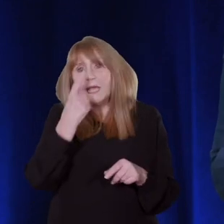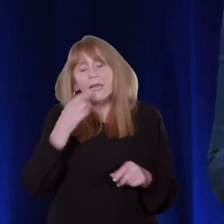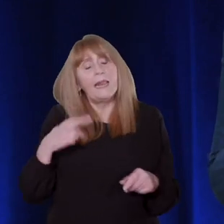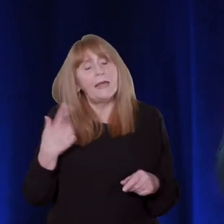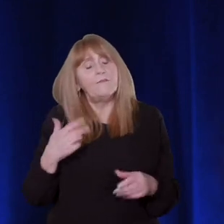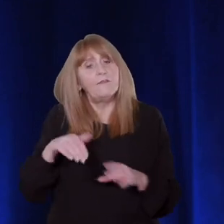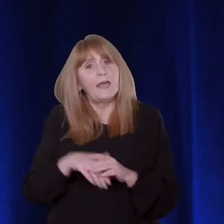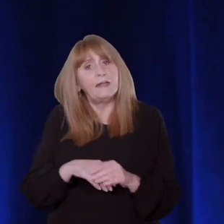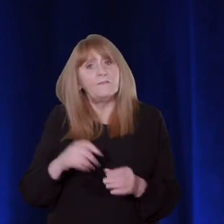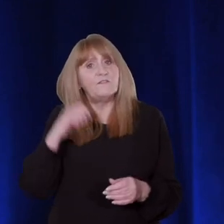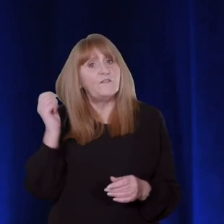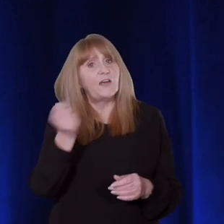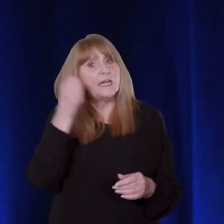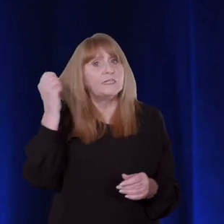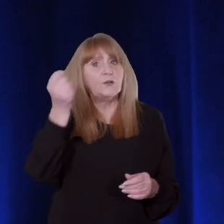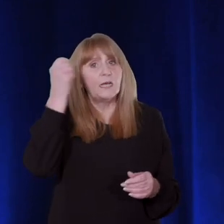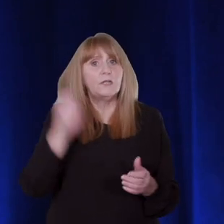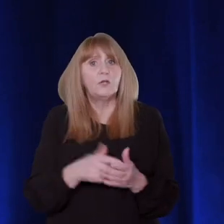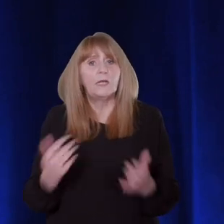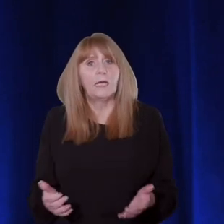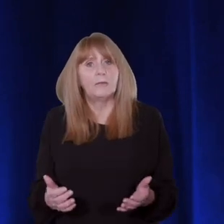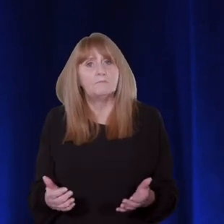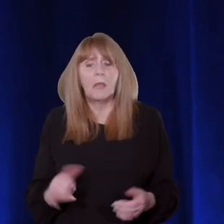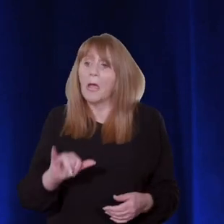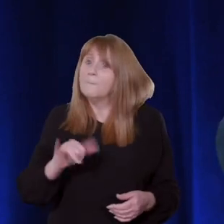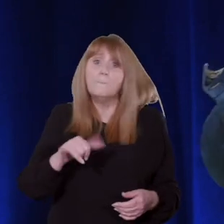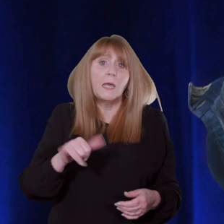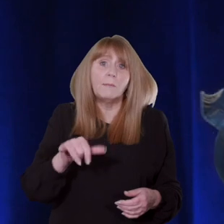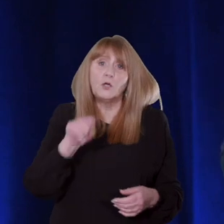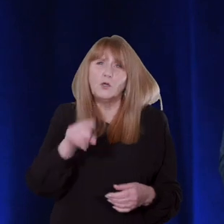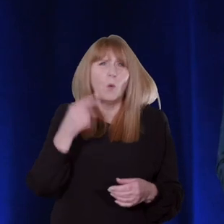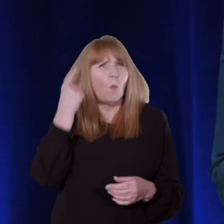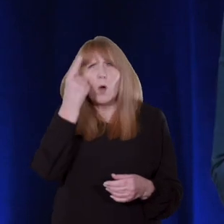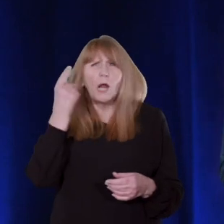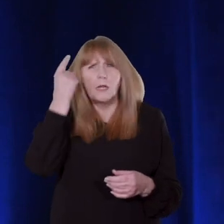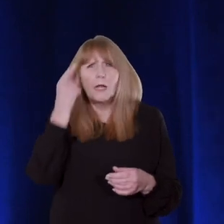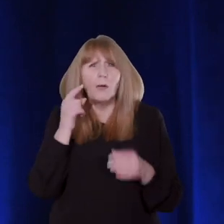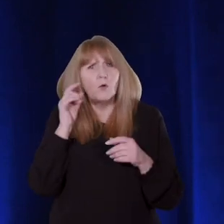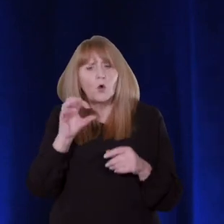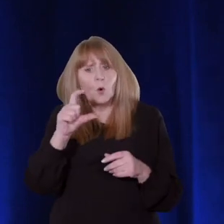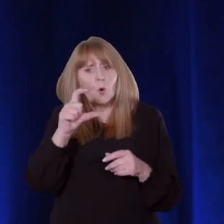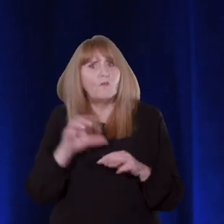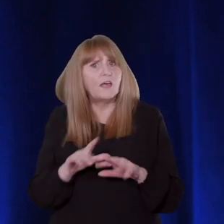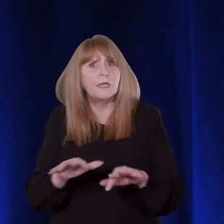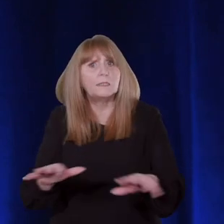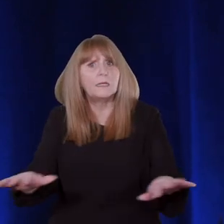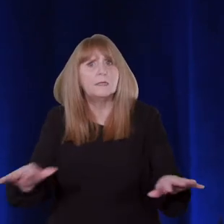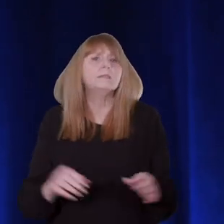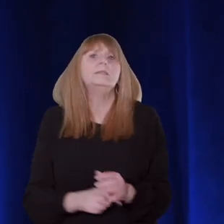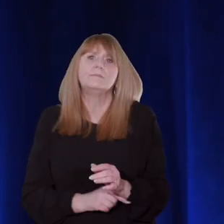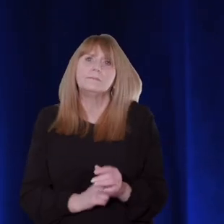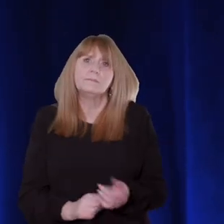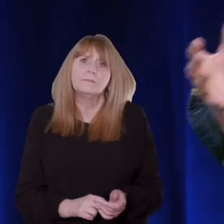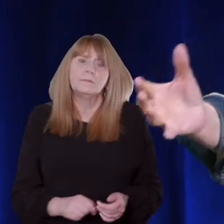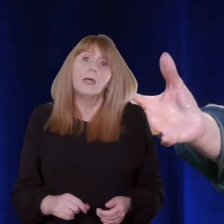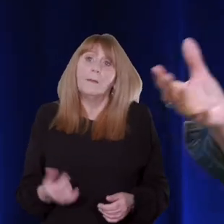today. You may be worrying about COVID. Every week we have the praying for you at destiny-church.com